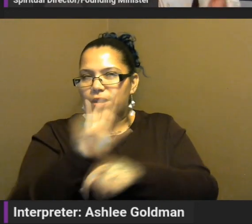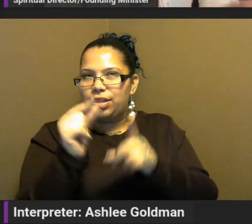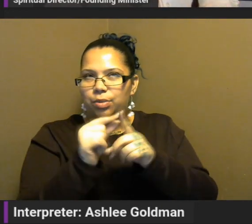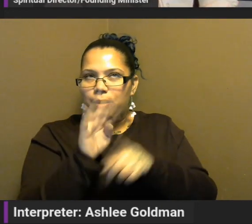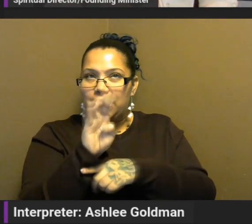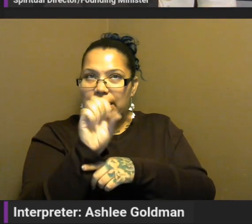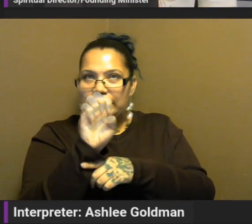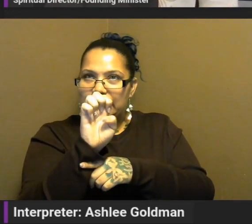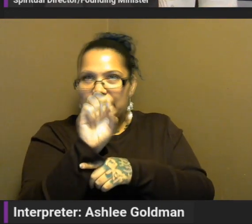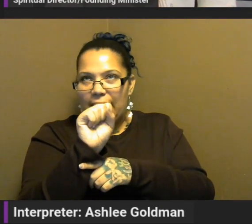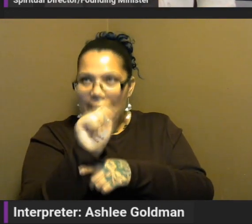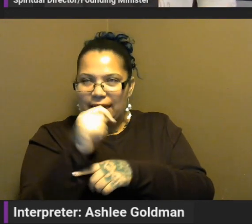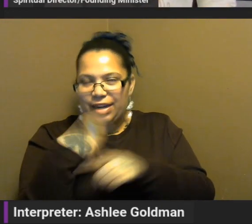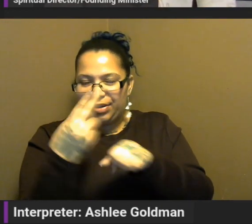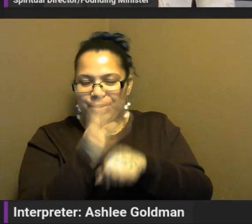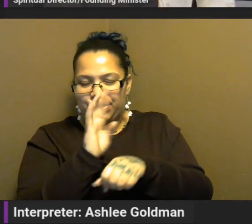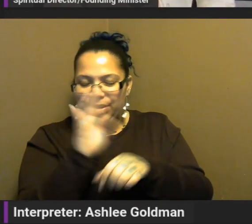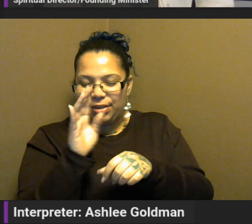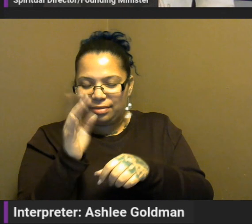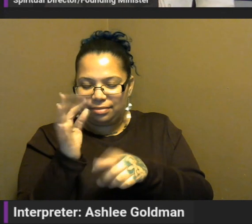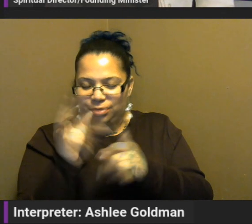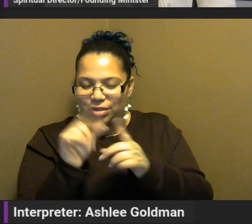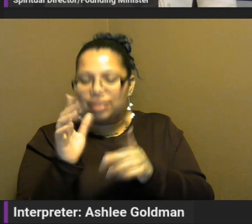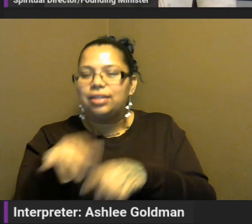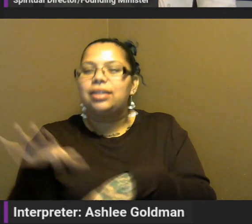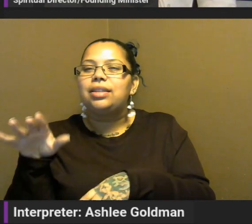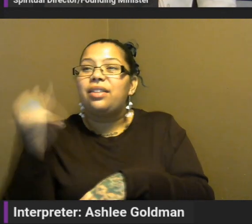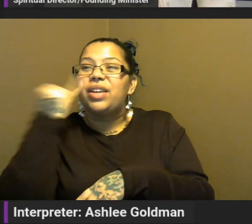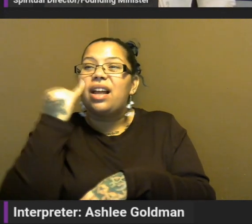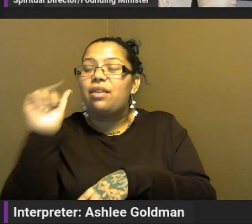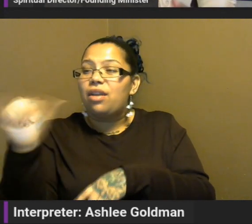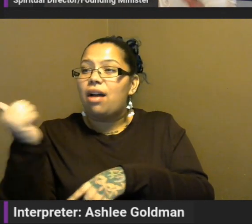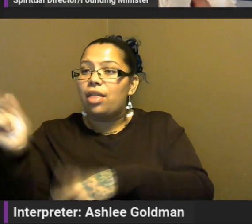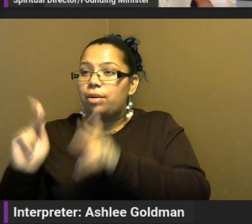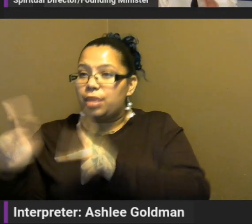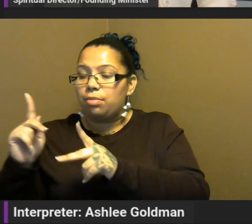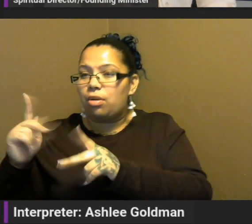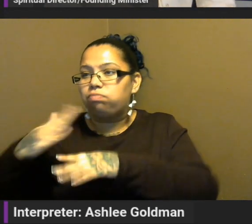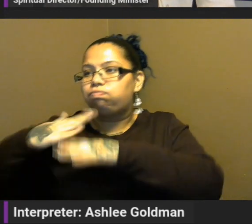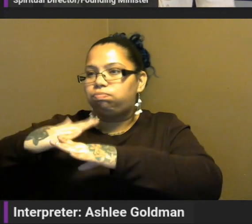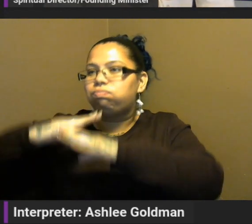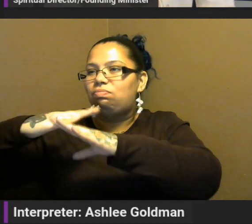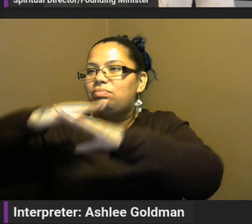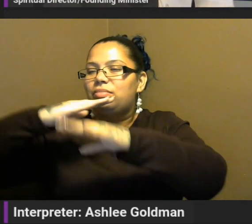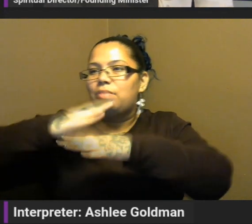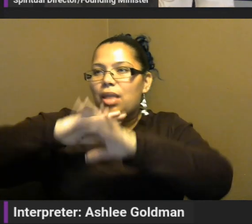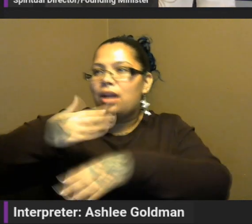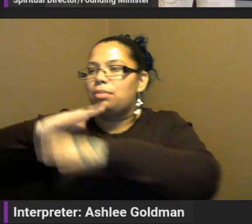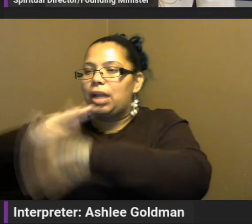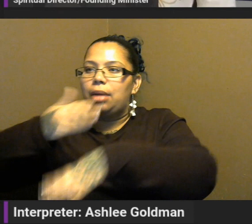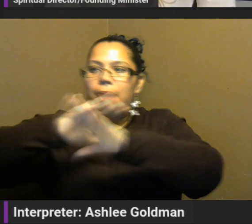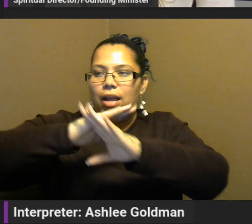fancy poetic way. Even though for others it may have the obstacles and the roughness